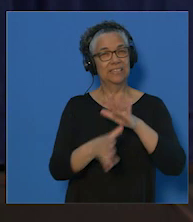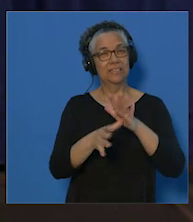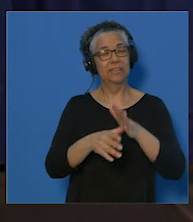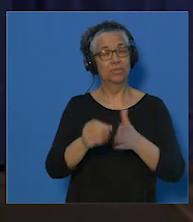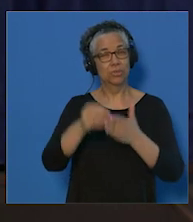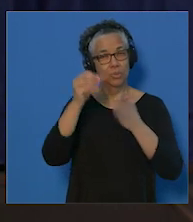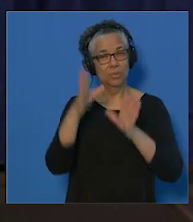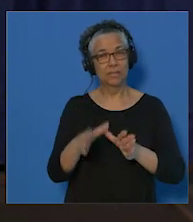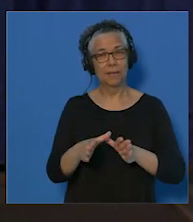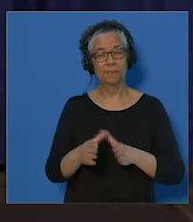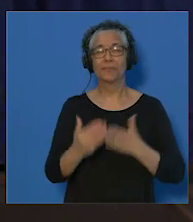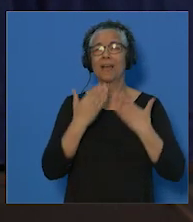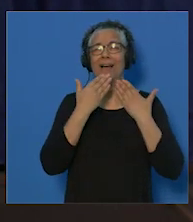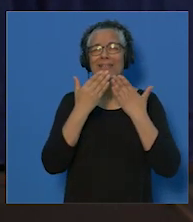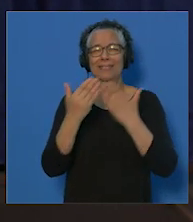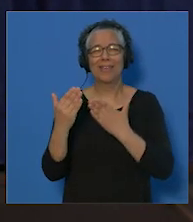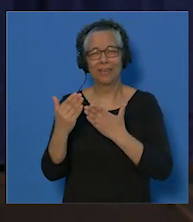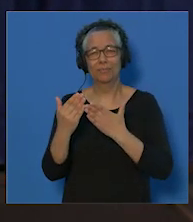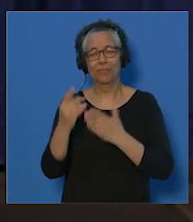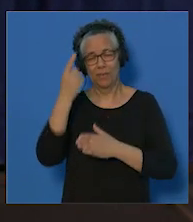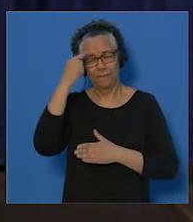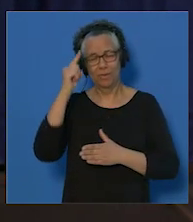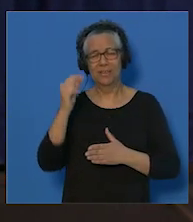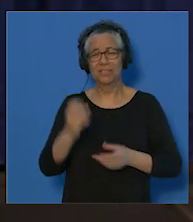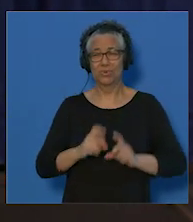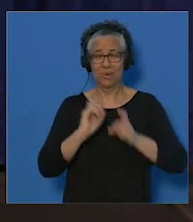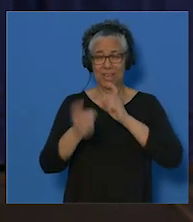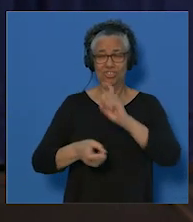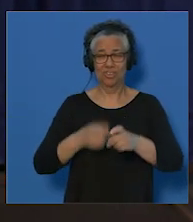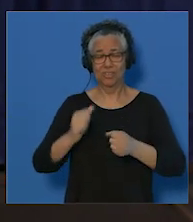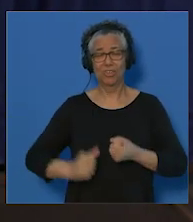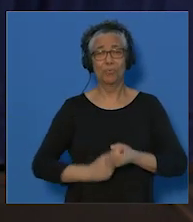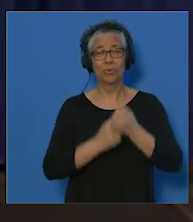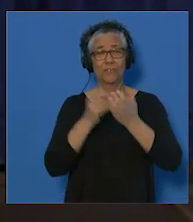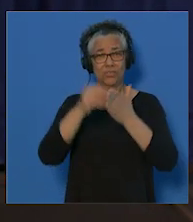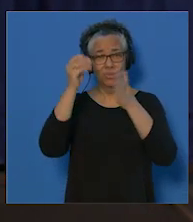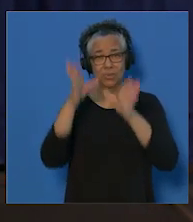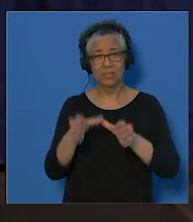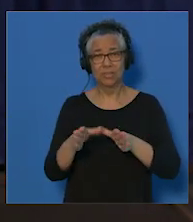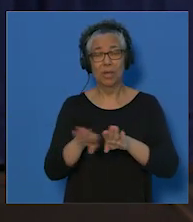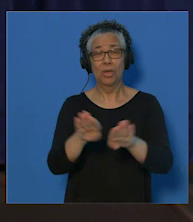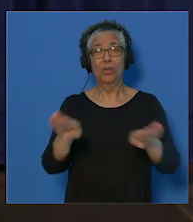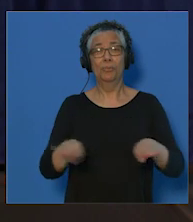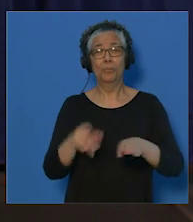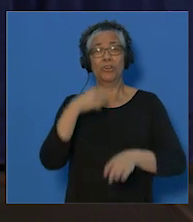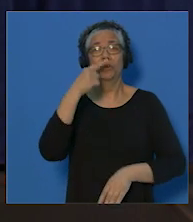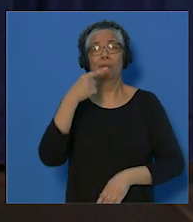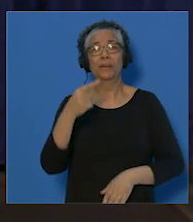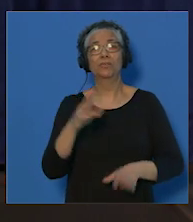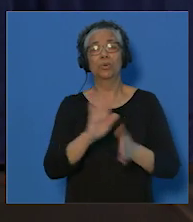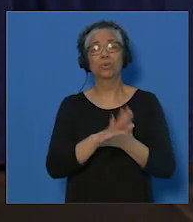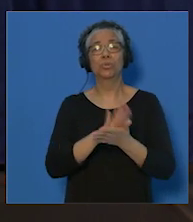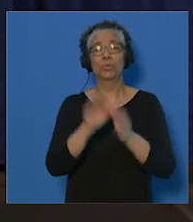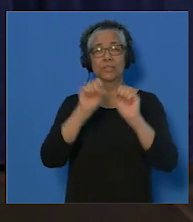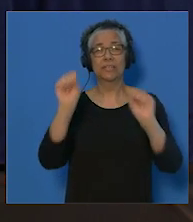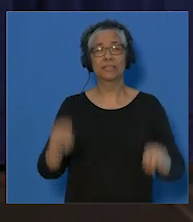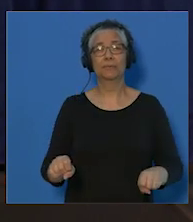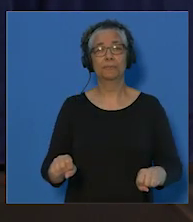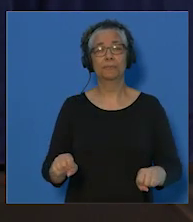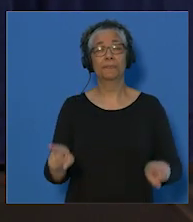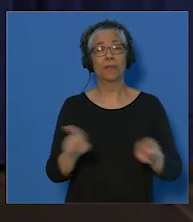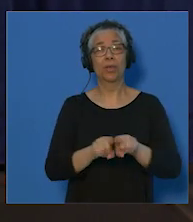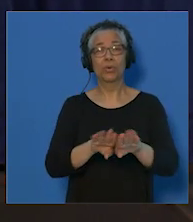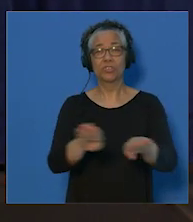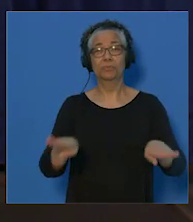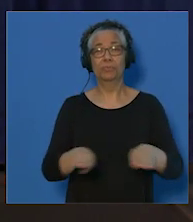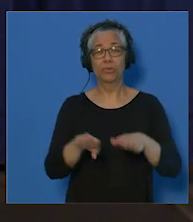Communications Limited for their generous donation and support of students in the Bermuda Public School System. Also, Bermuda-based Legal and